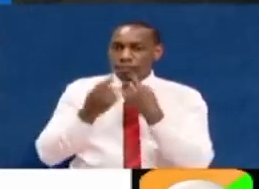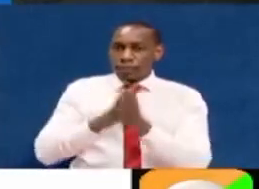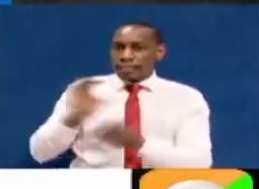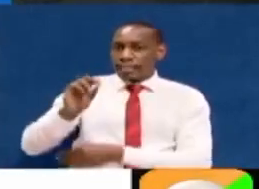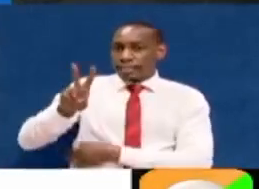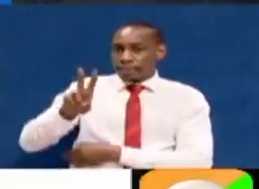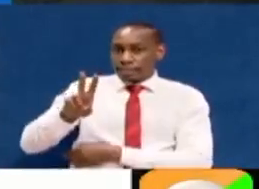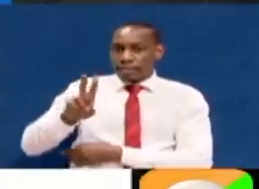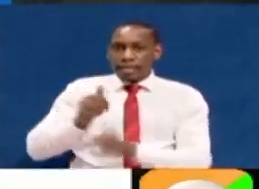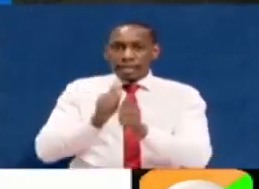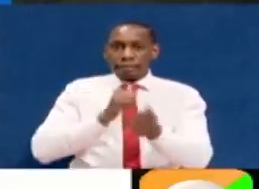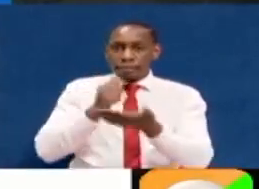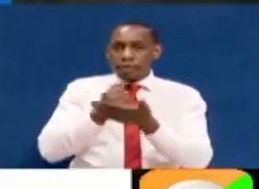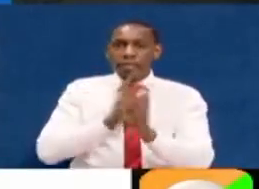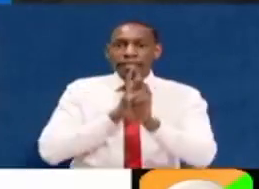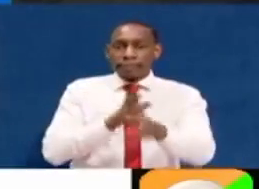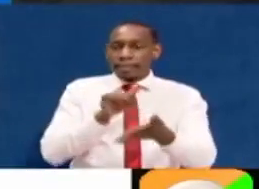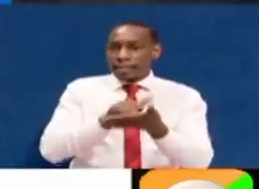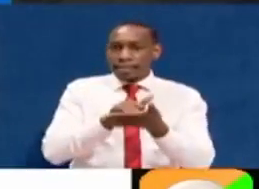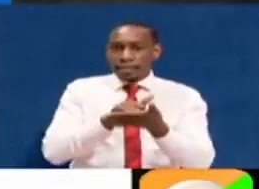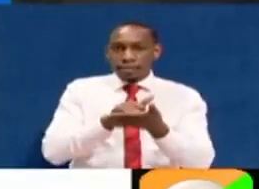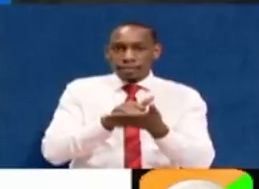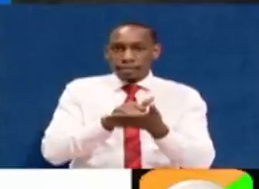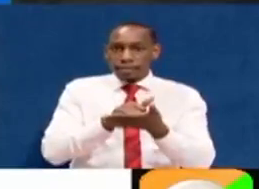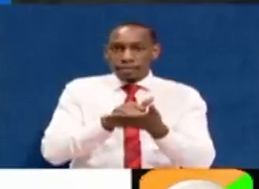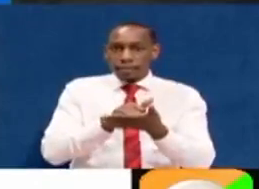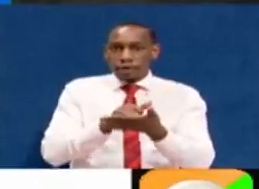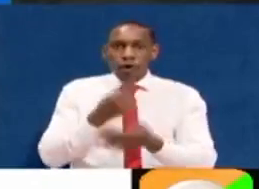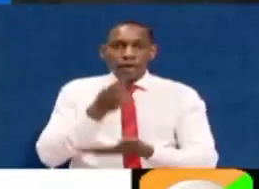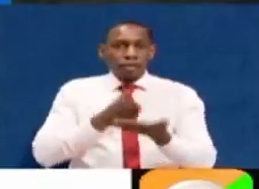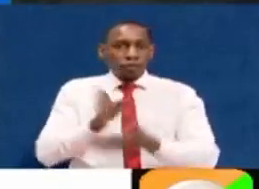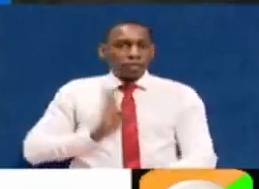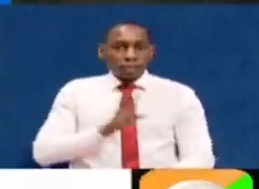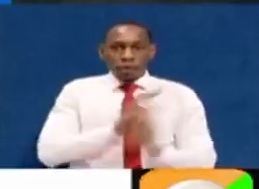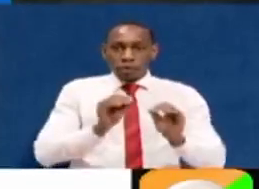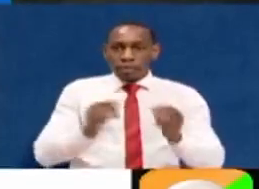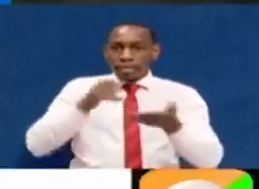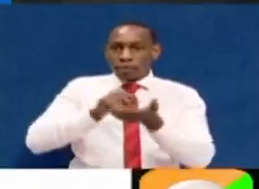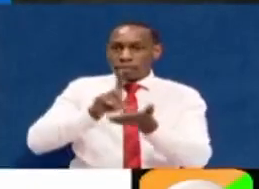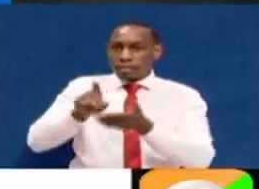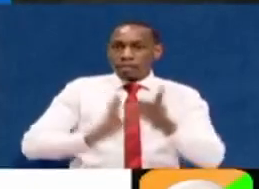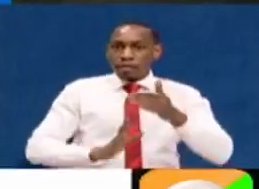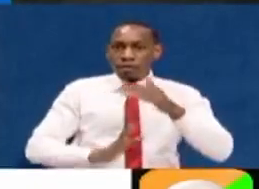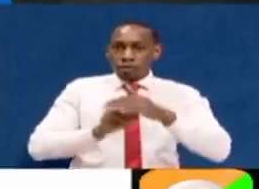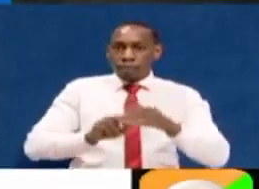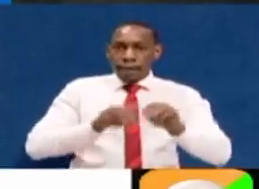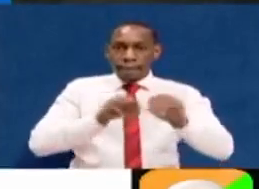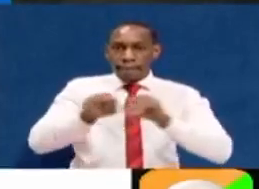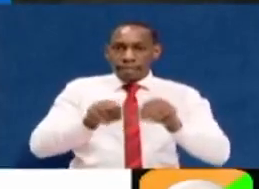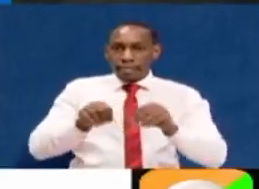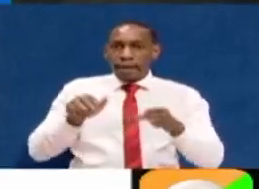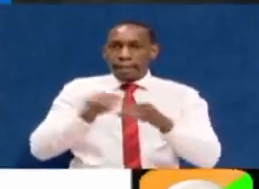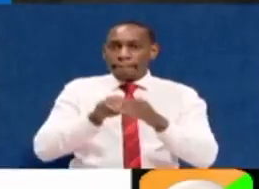Citizen TV, dismissed the audit report as one that wasn't sanctioned by the board, including suspension of two senior members of